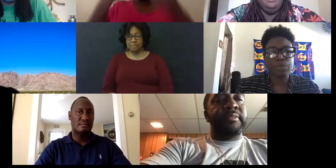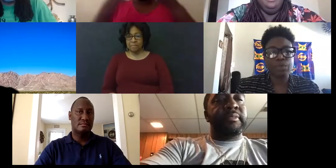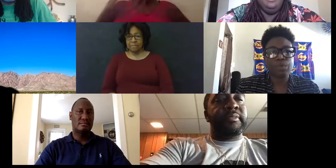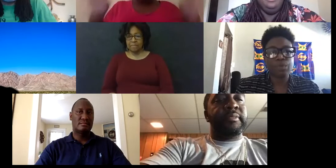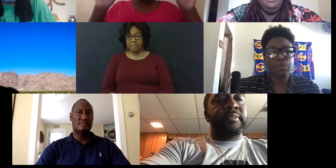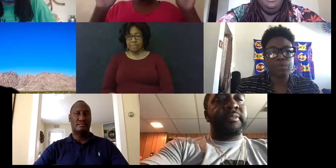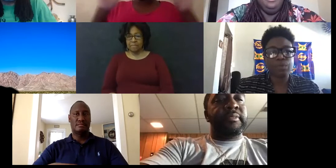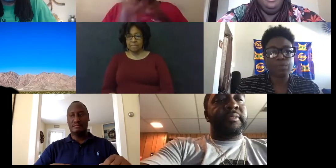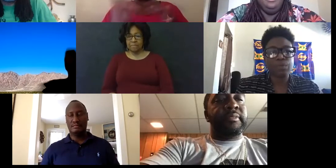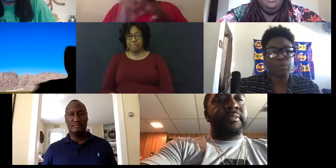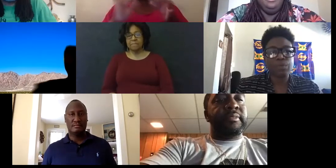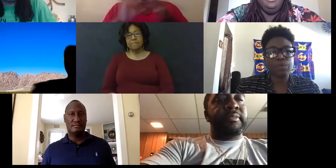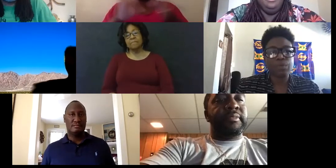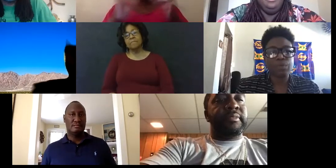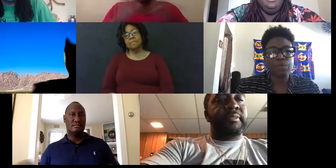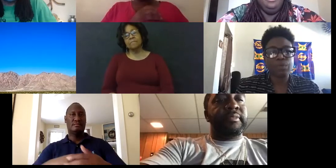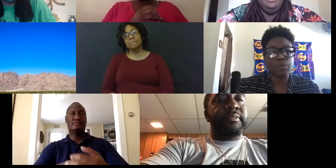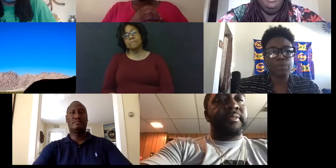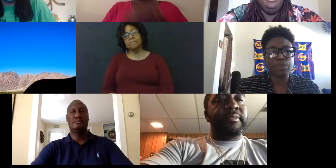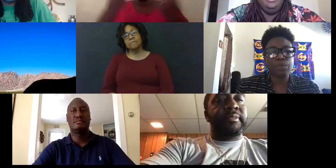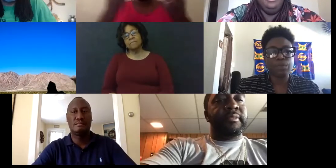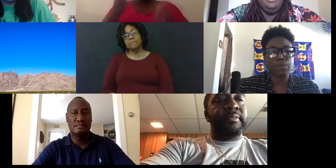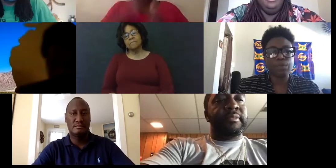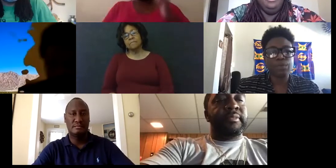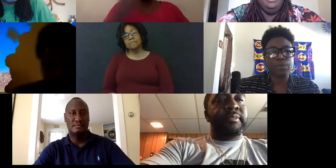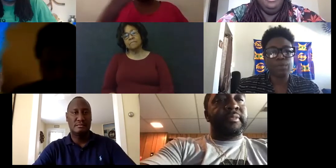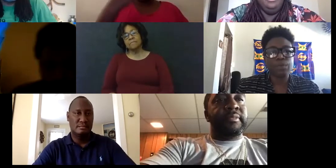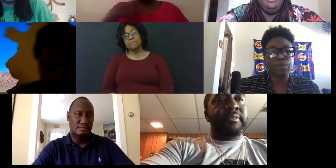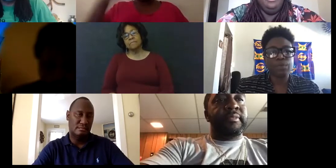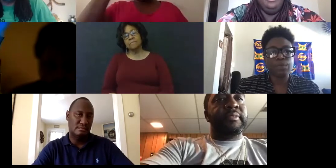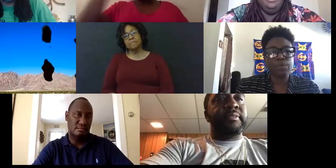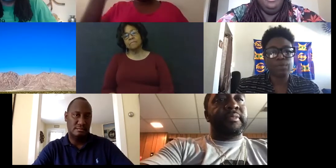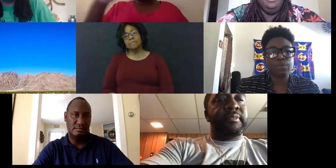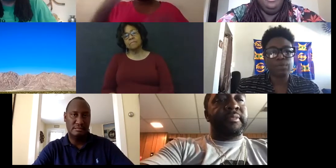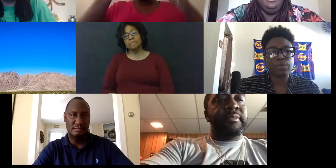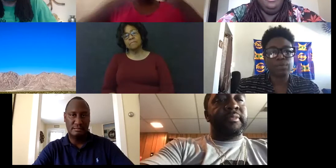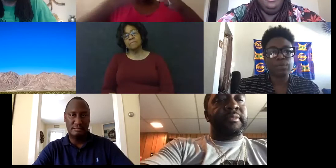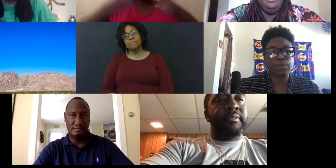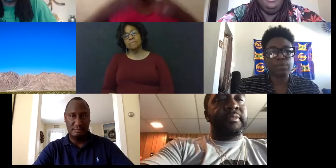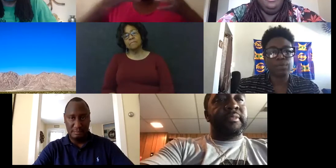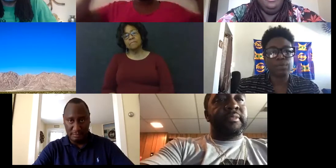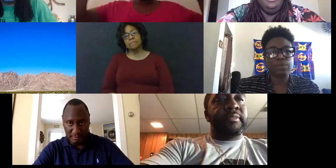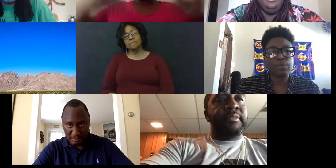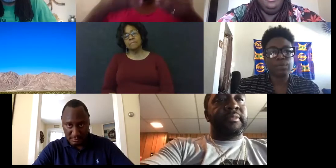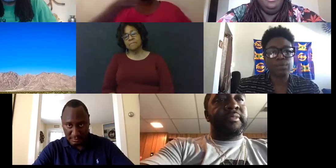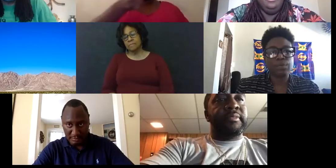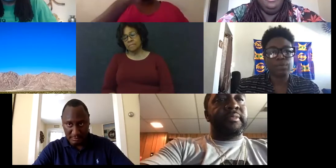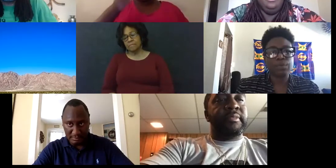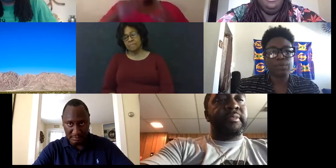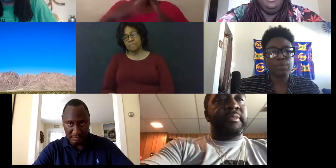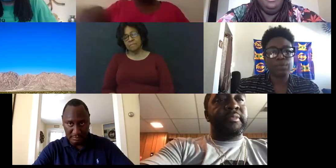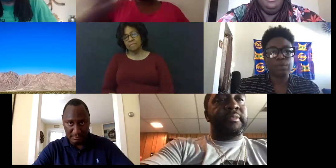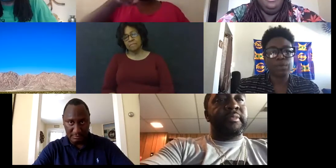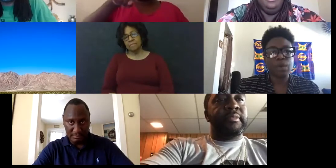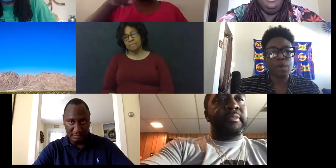So really what I want everybody to do is I'm going to call on your names and I want you to introduce yourselves to the room and just